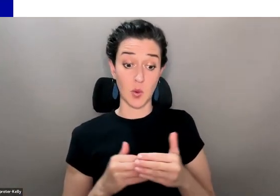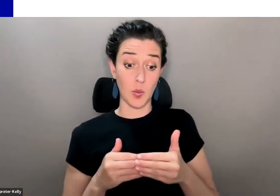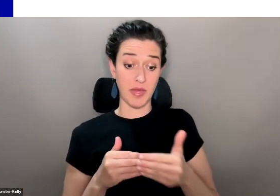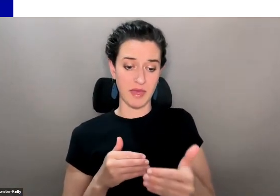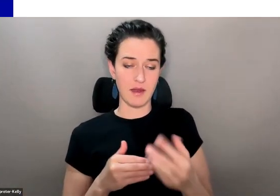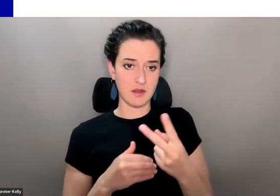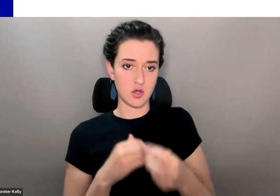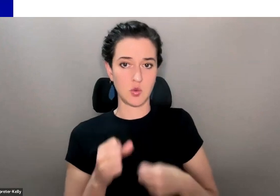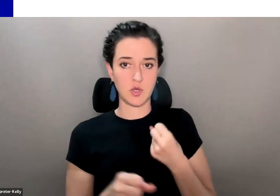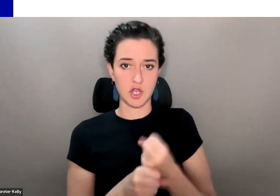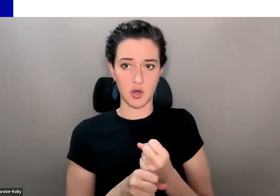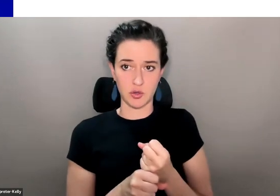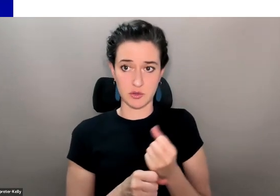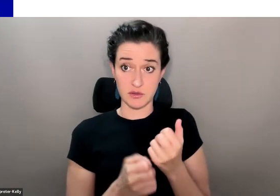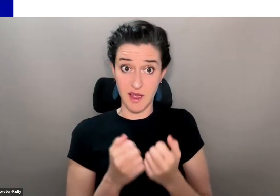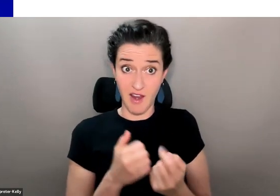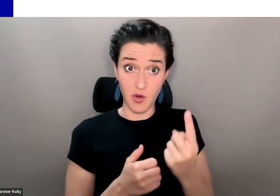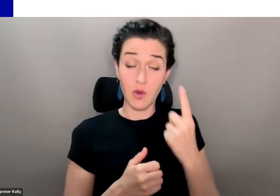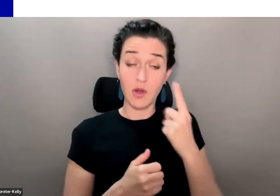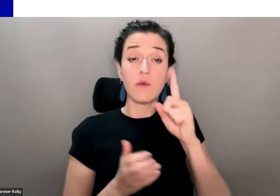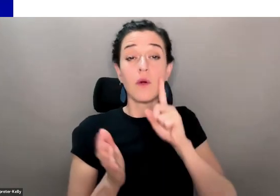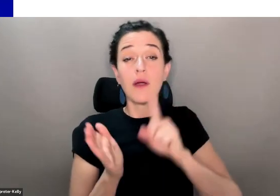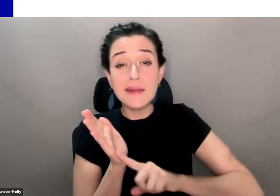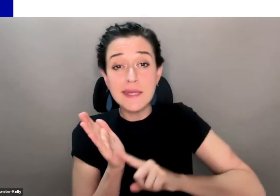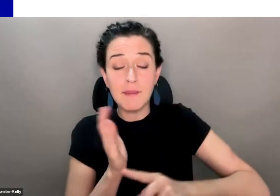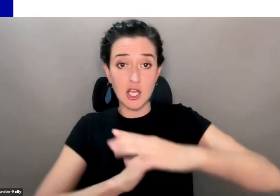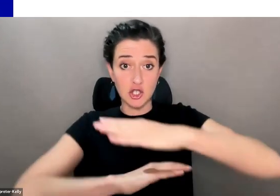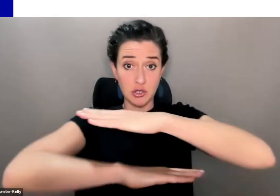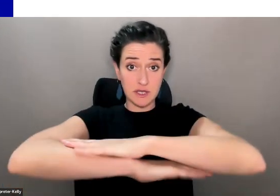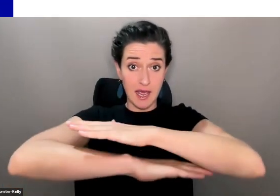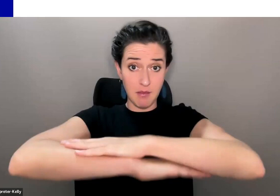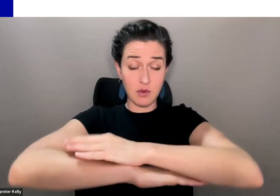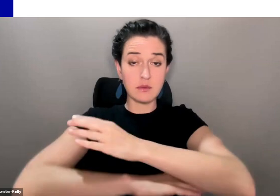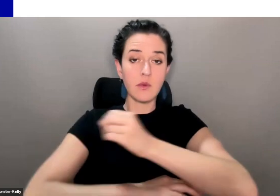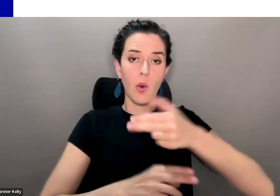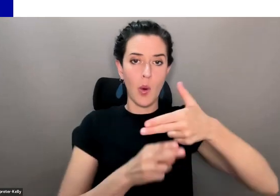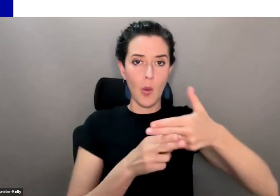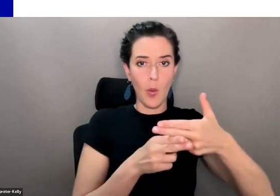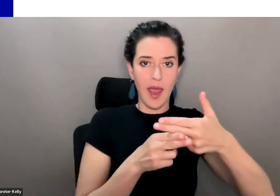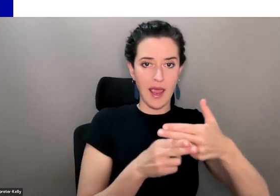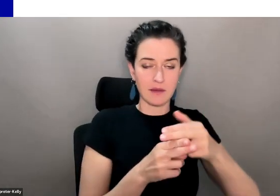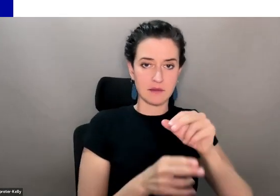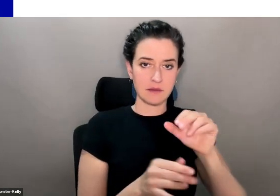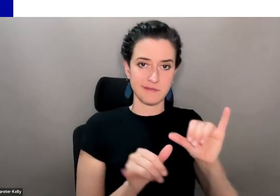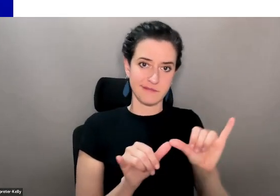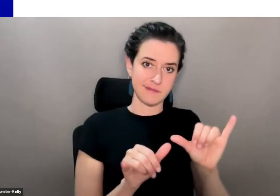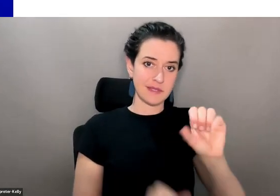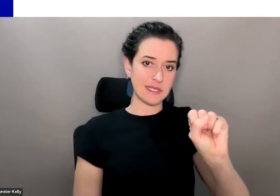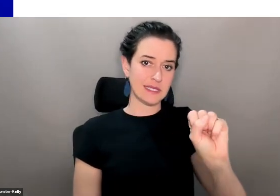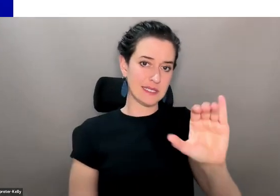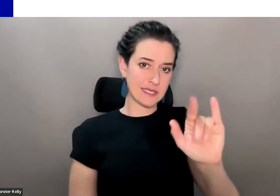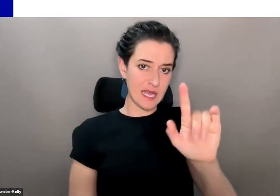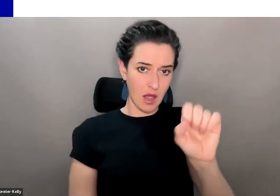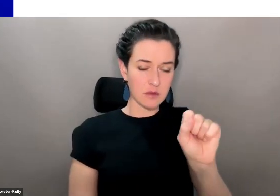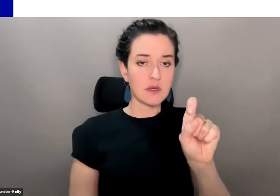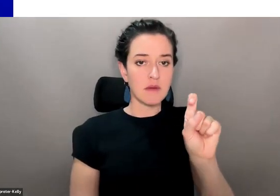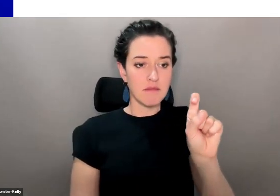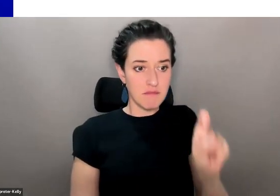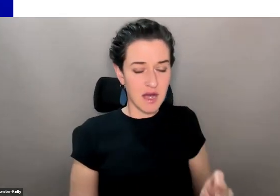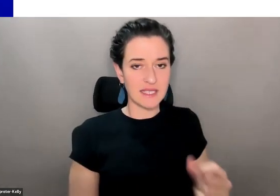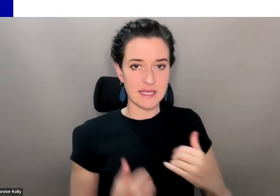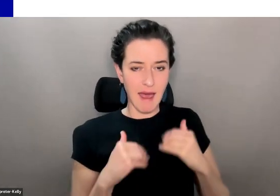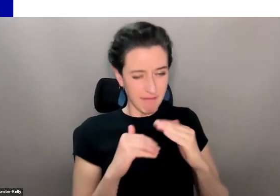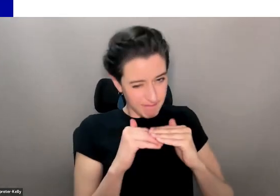that uses examination tables and/or weight scales must acquire at least 1 examination table or weight scale that meet